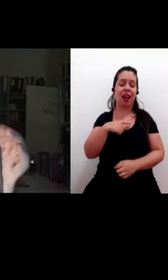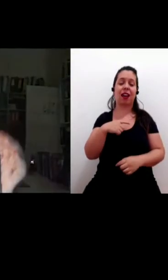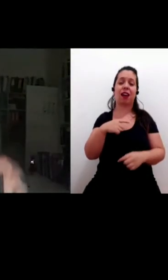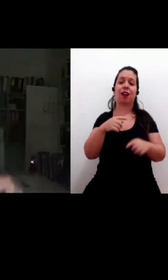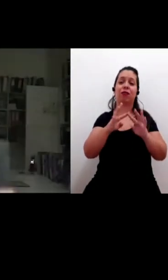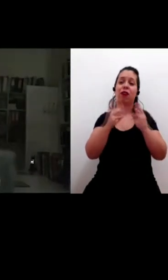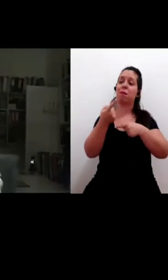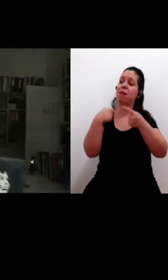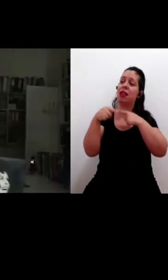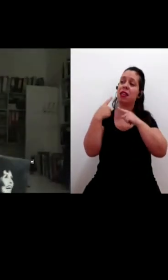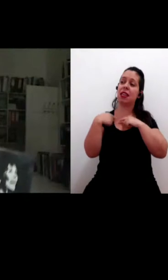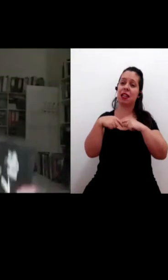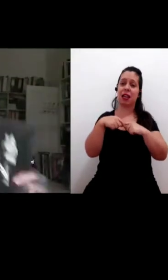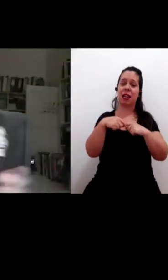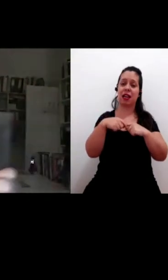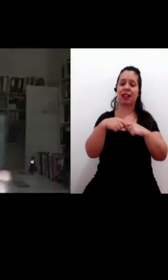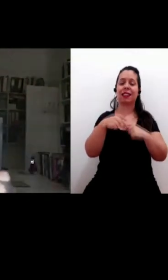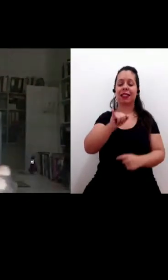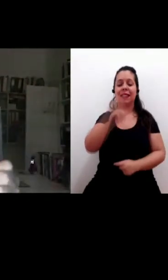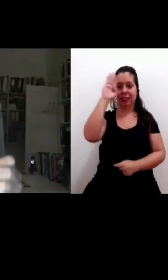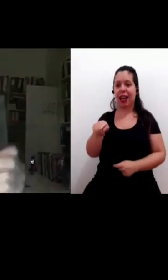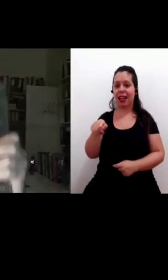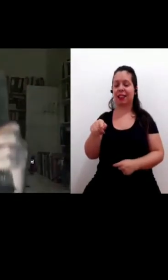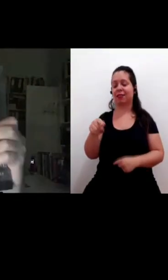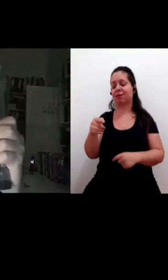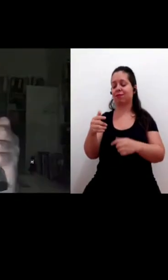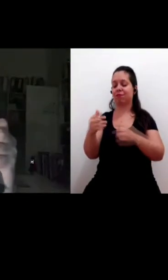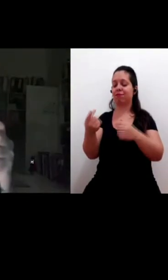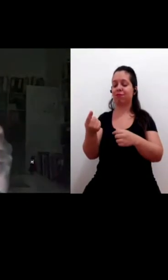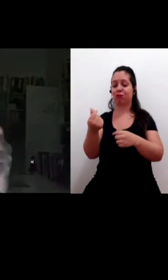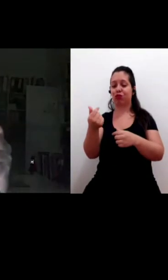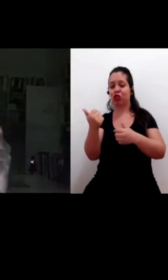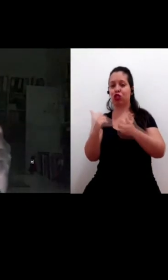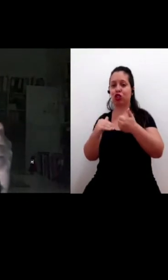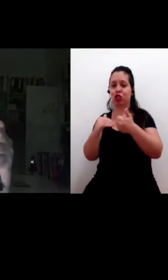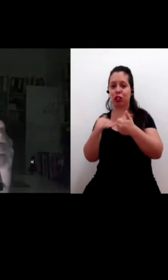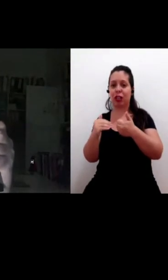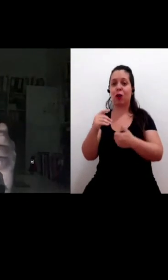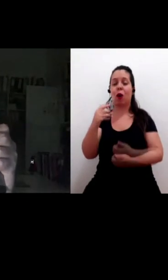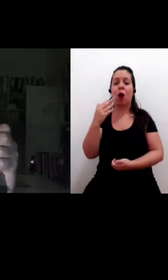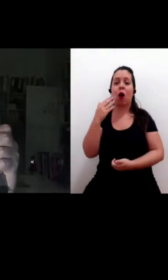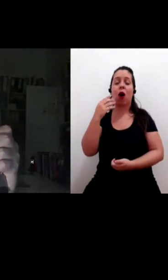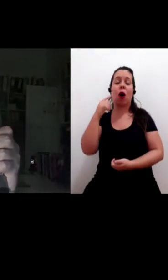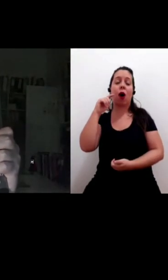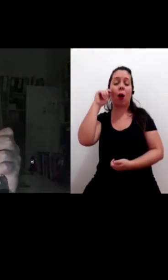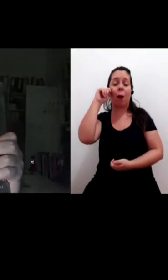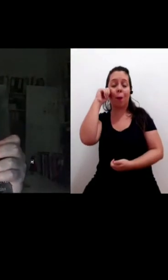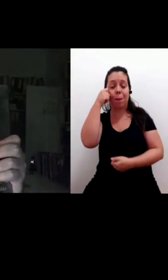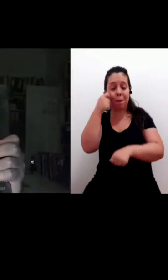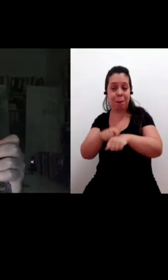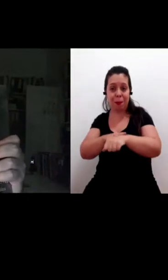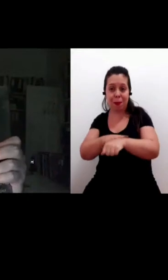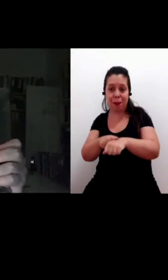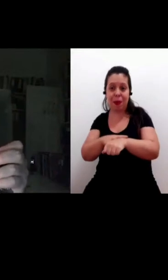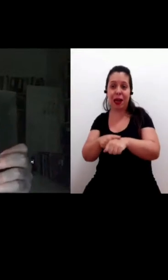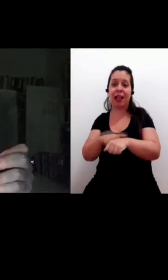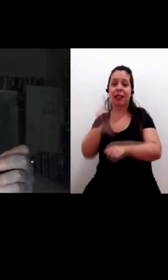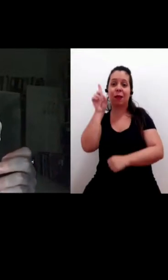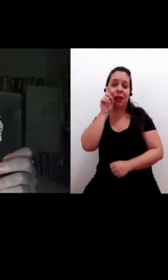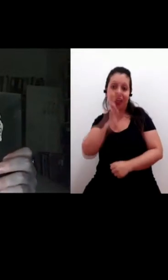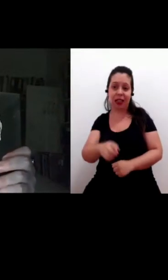race. And so the two of them became Hollywood stars. And I